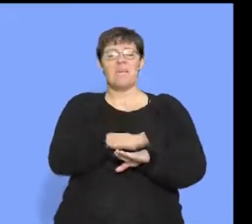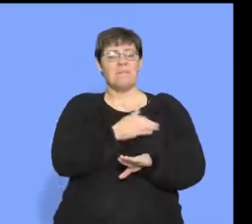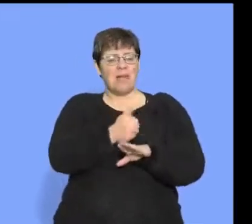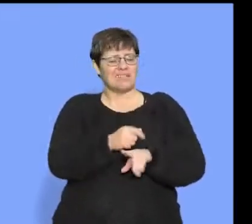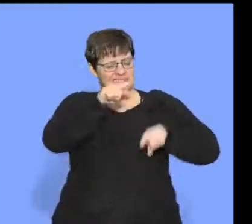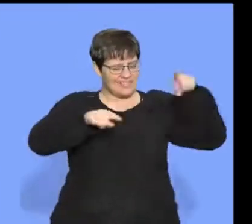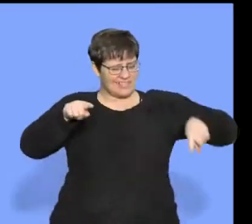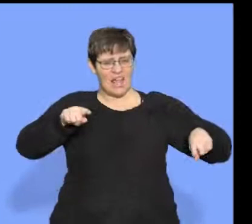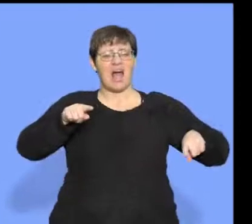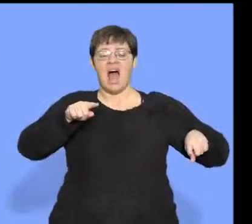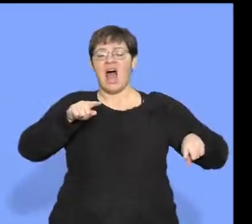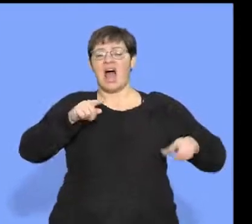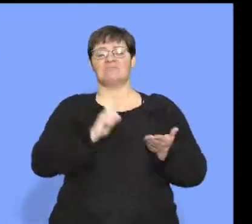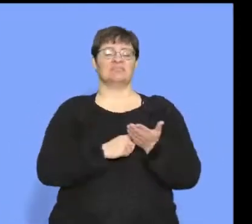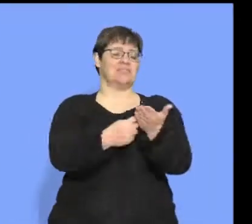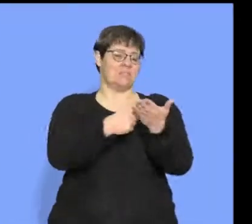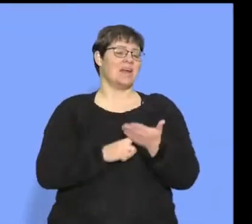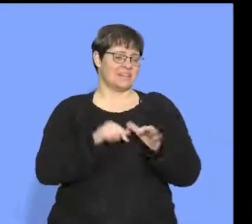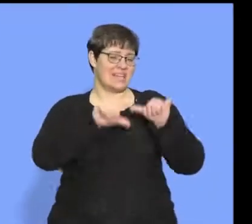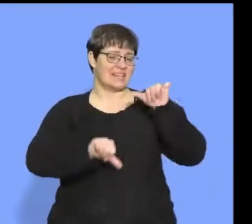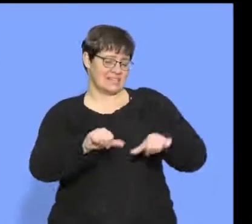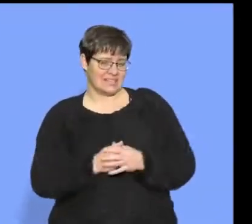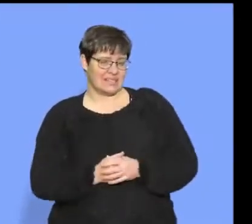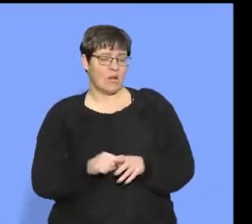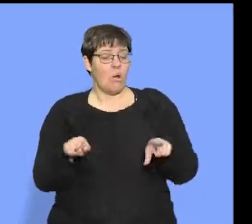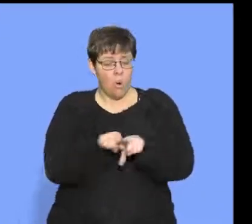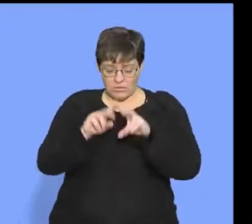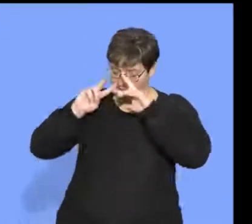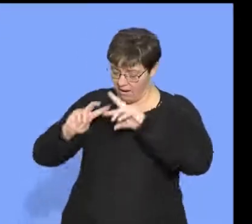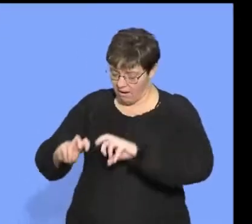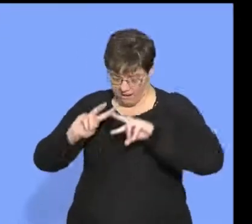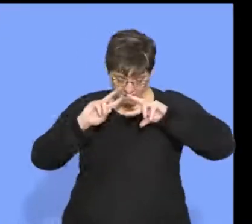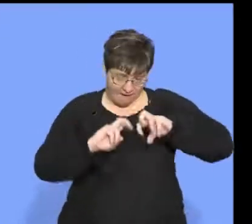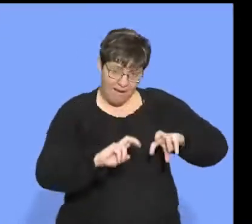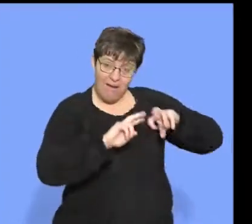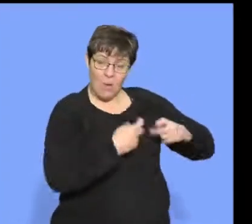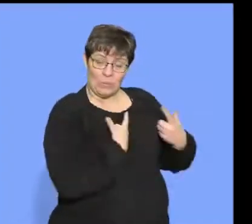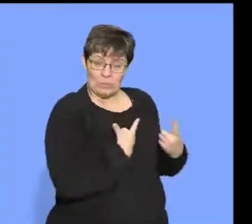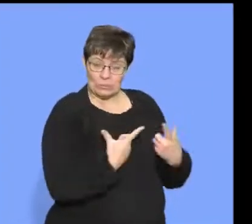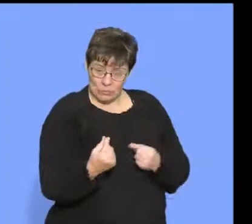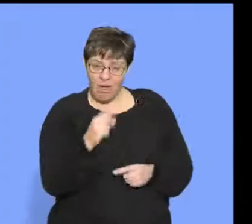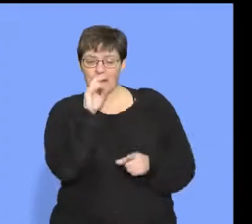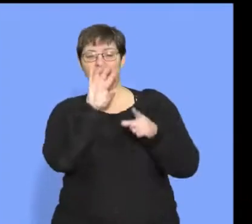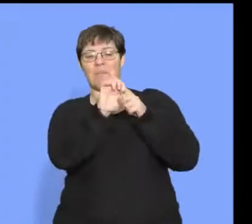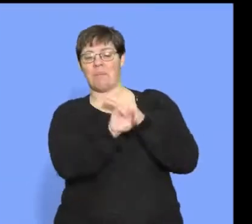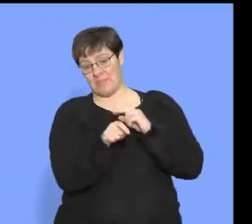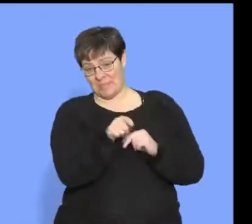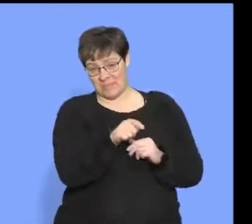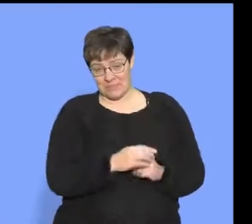of a lot of scientific debate and will form the basis of a lot of the investigative work we'll be doing in this